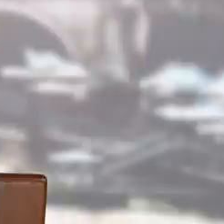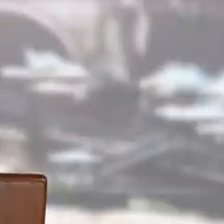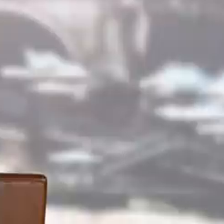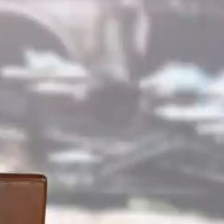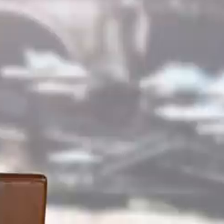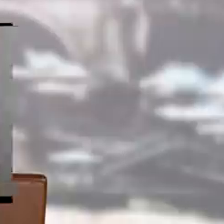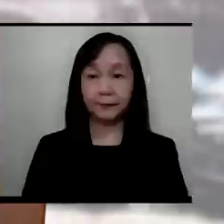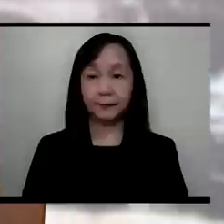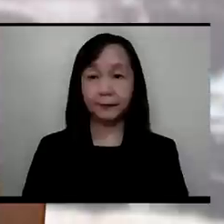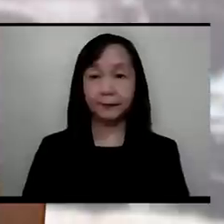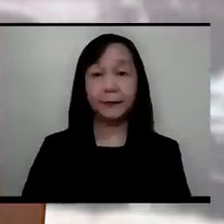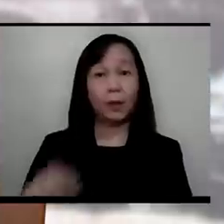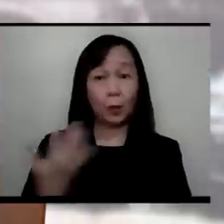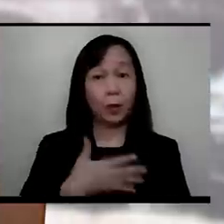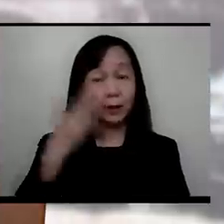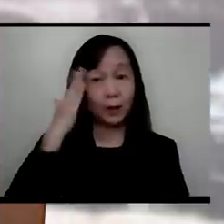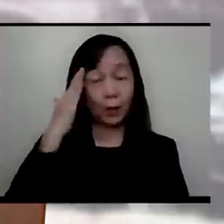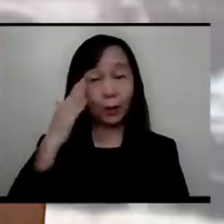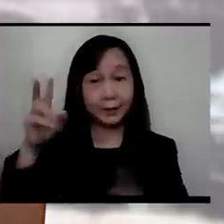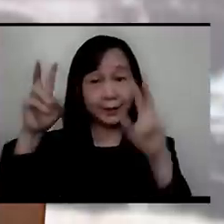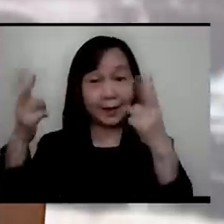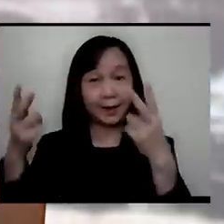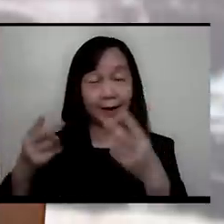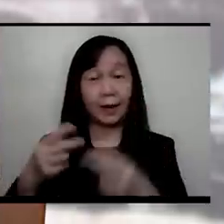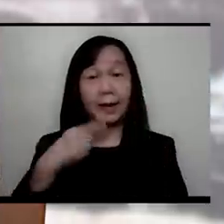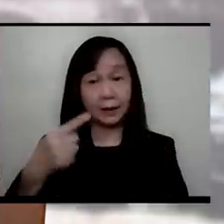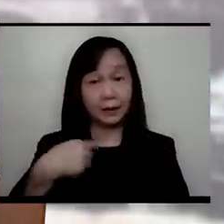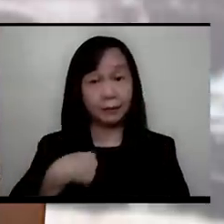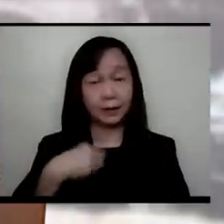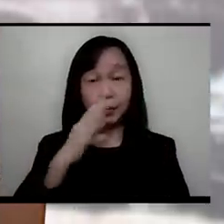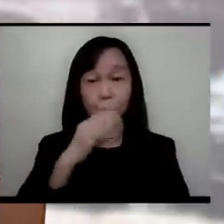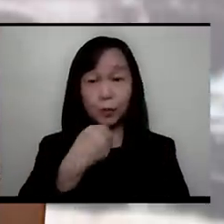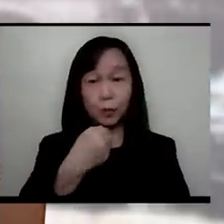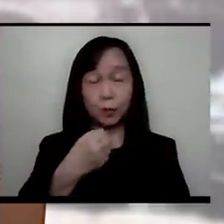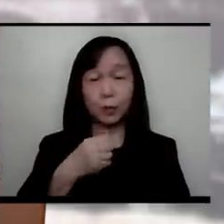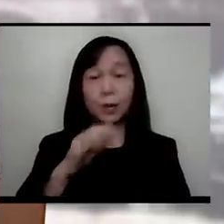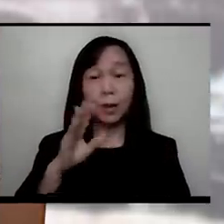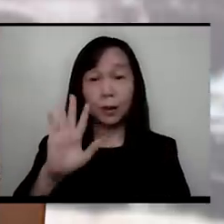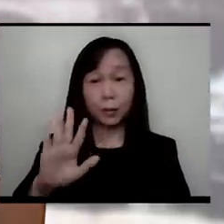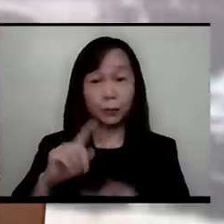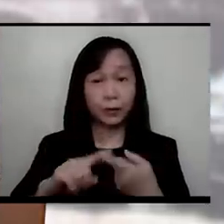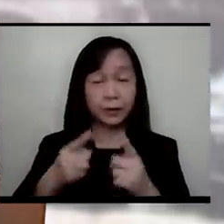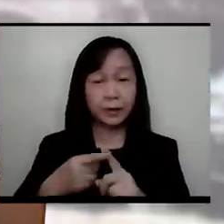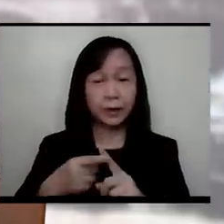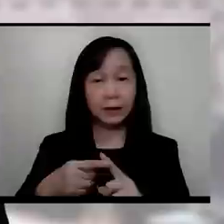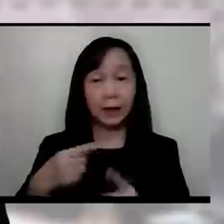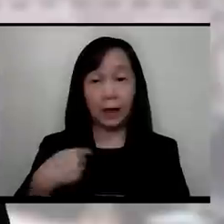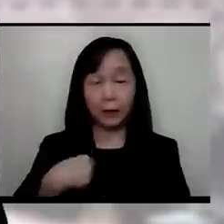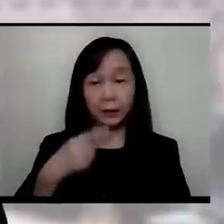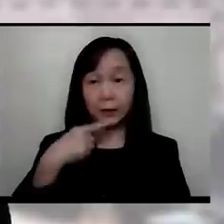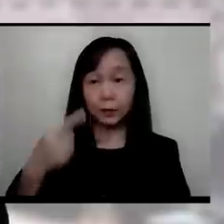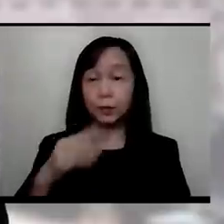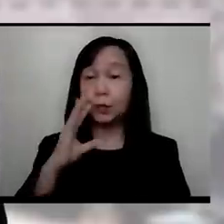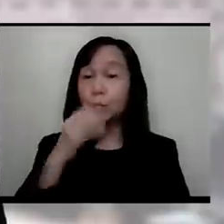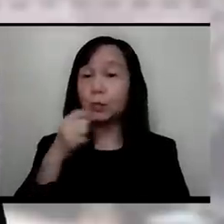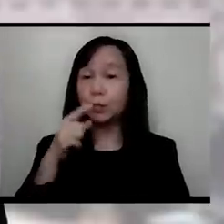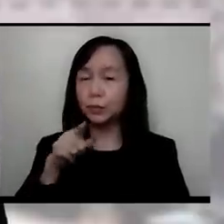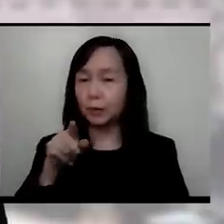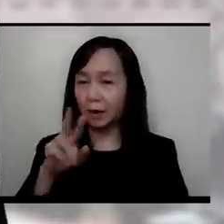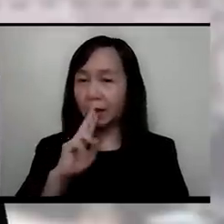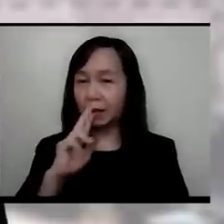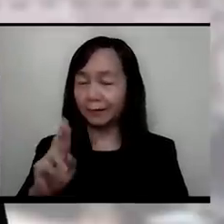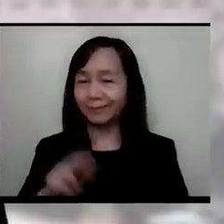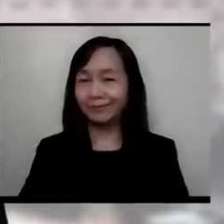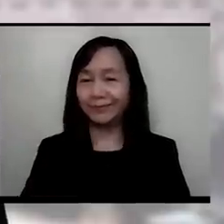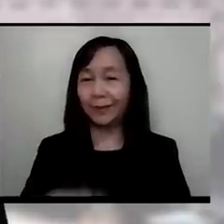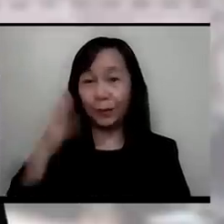We know the saying Tell me who who your friends are And I will tell you Who you are I brought this up Because